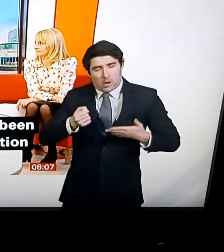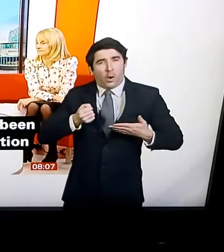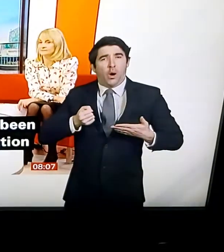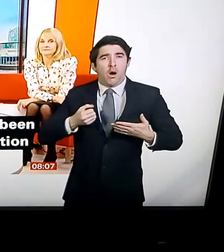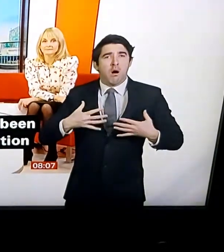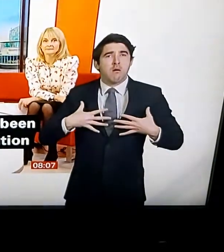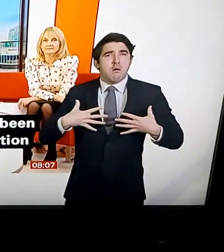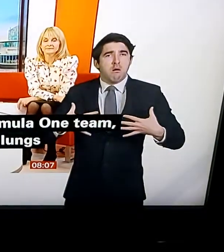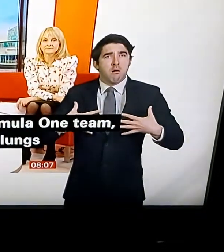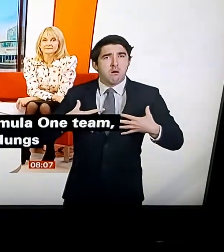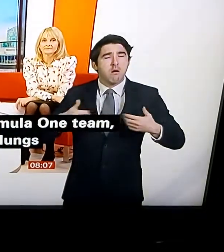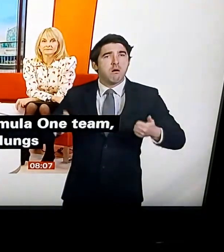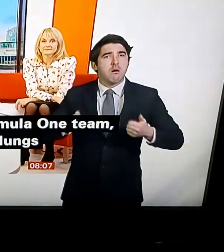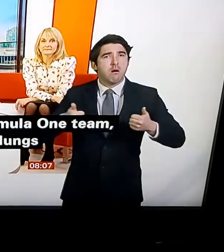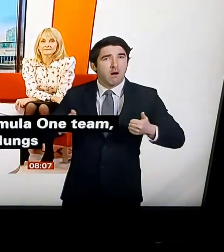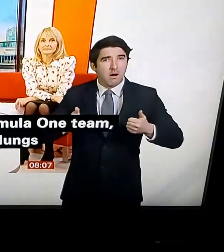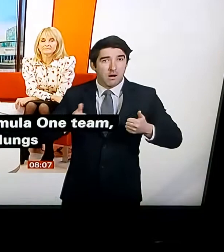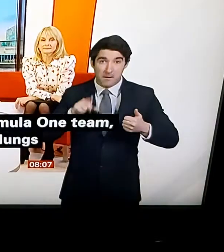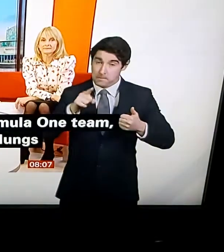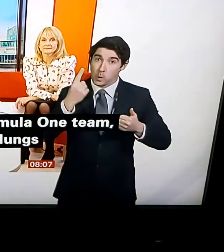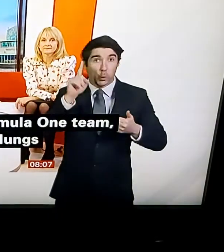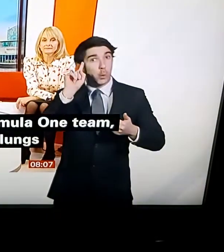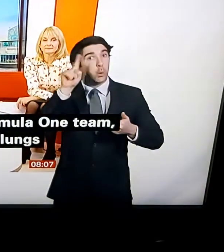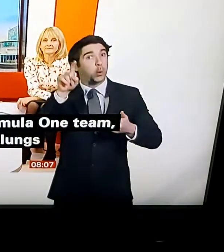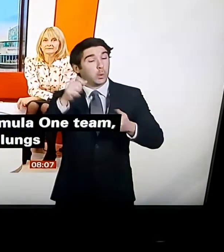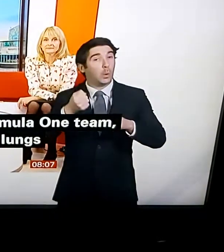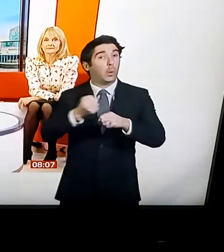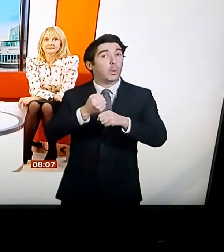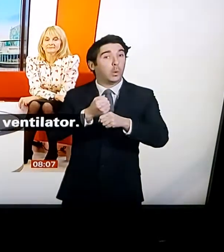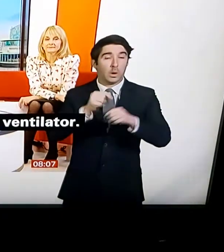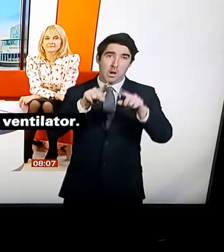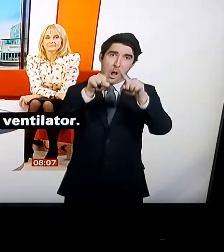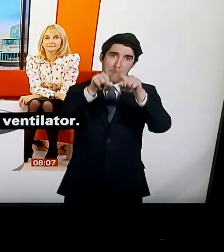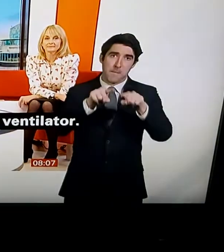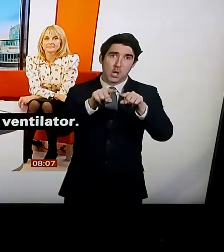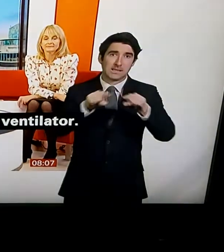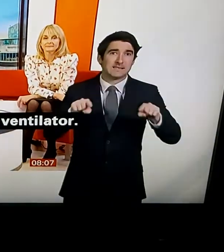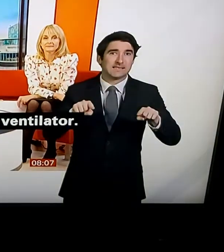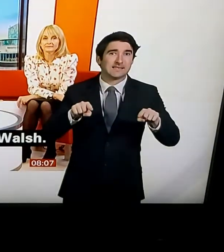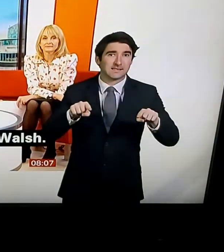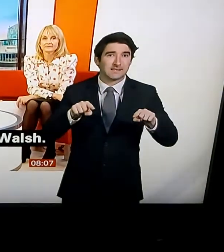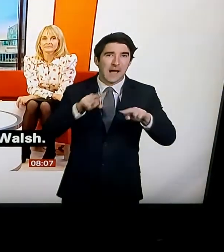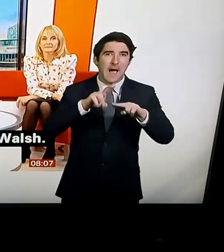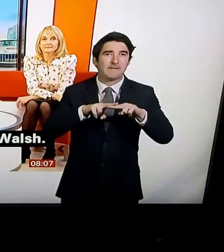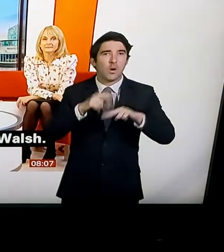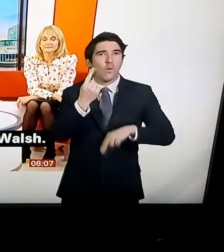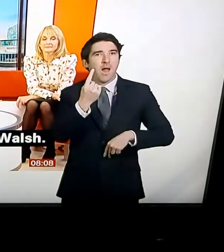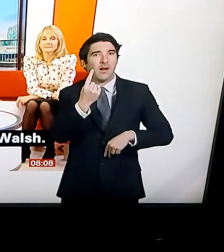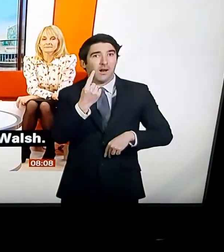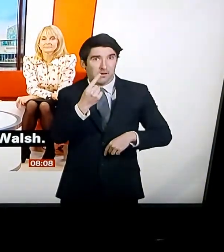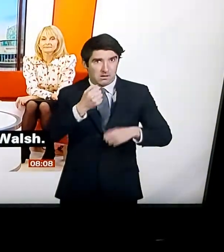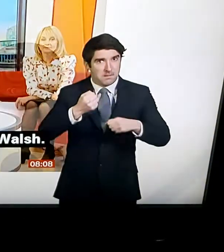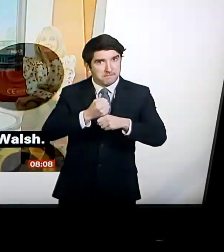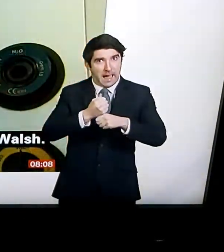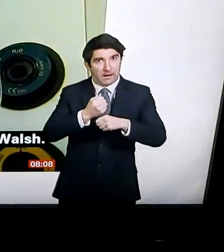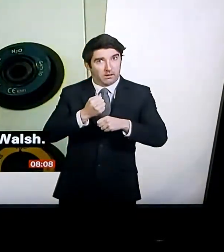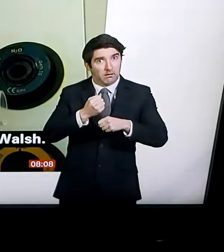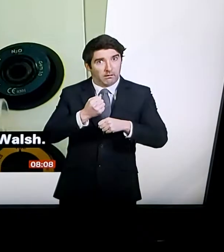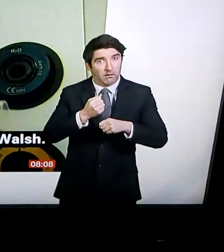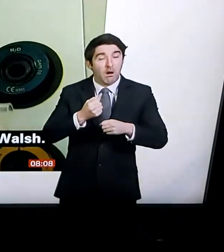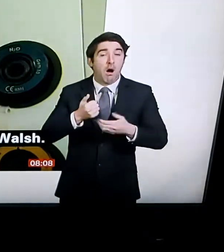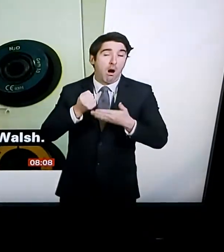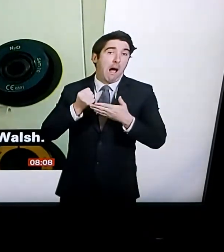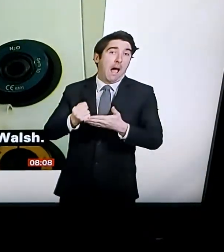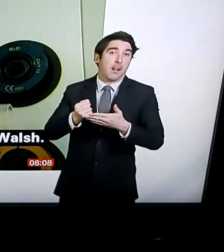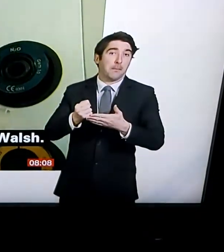delivers oxygen to the lungs, and it means you don't need a ventilator. Here's a little bit more about it from our medical correspondent Fergus Walsh.